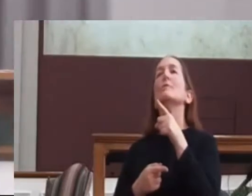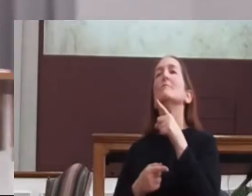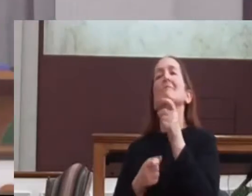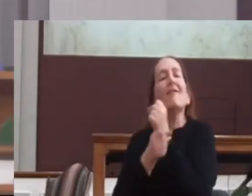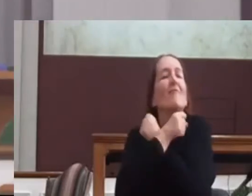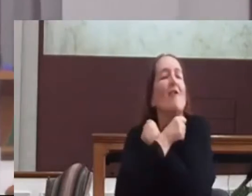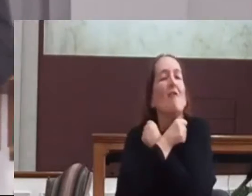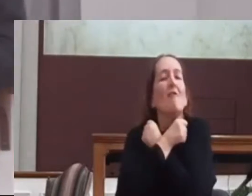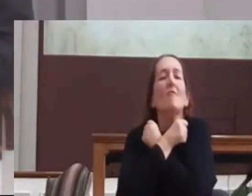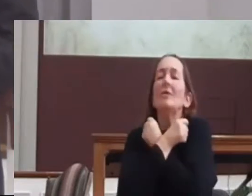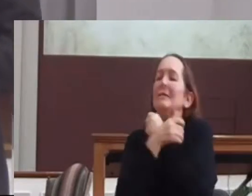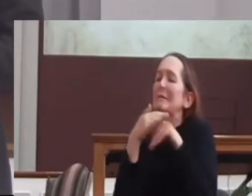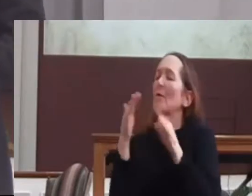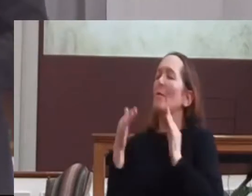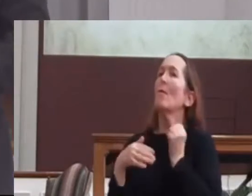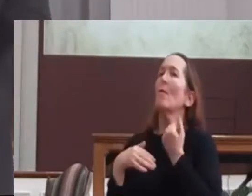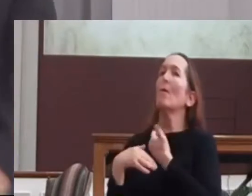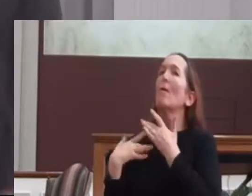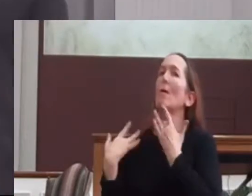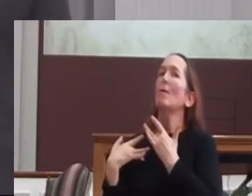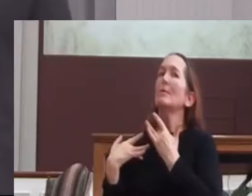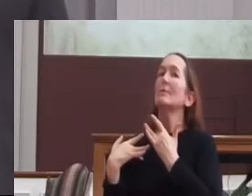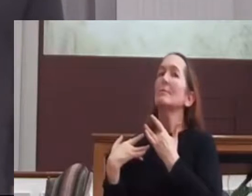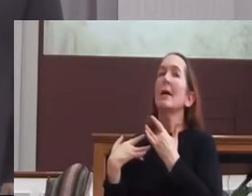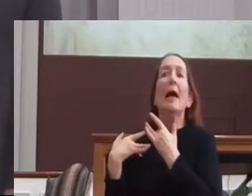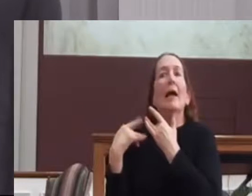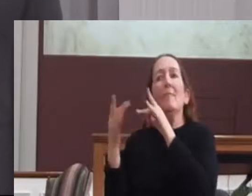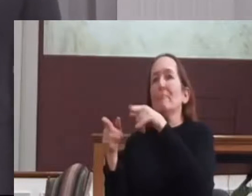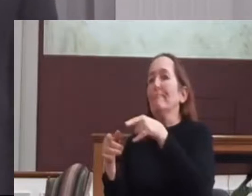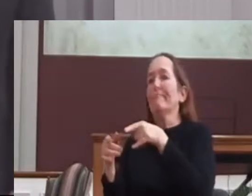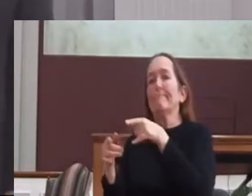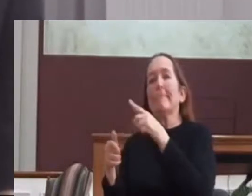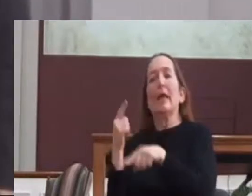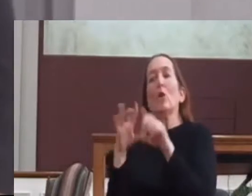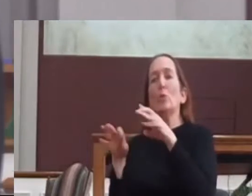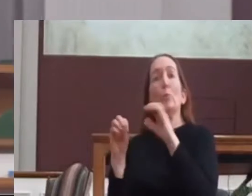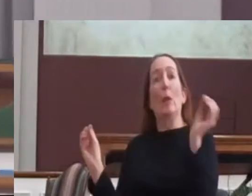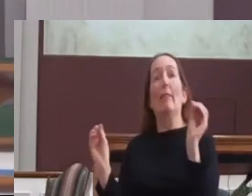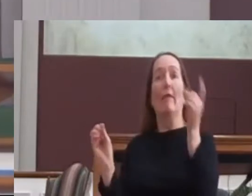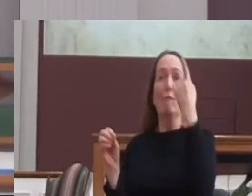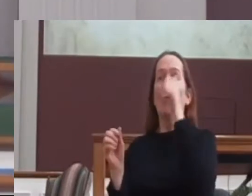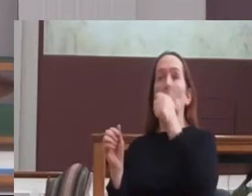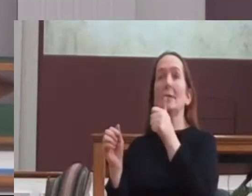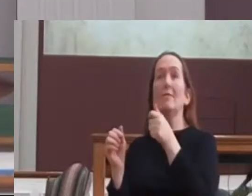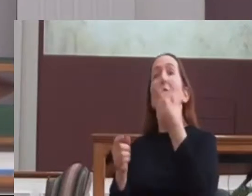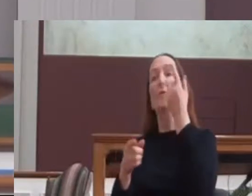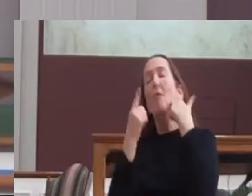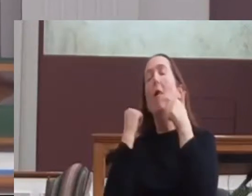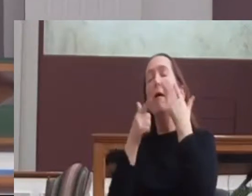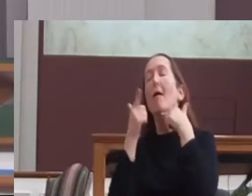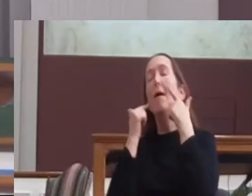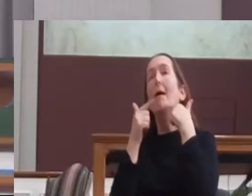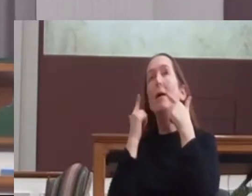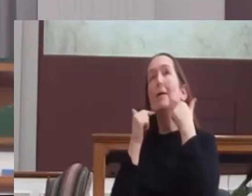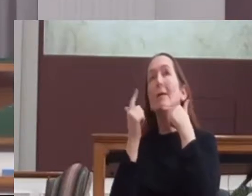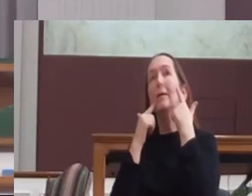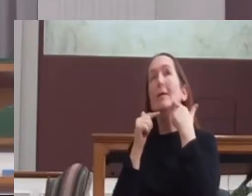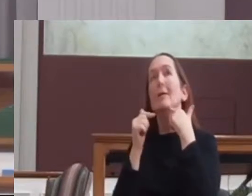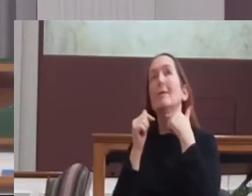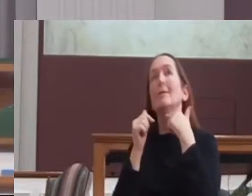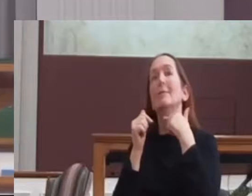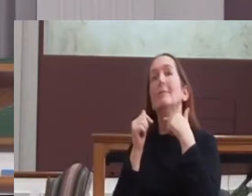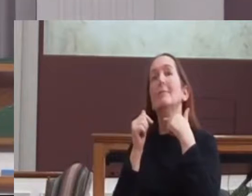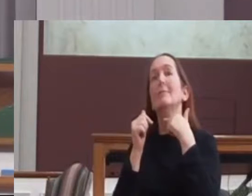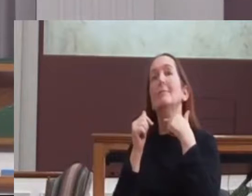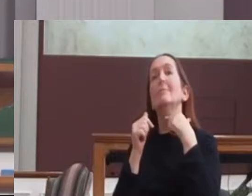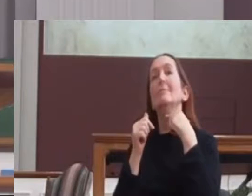so endearing to our hearts, that's able to do absolutely nothing for itself except